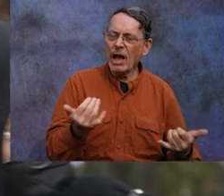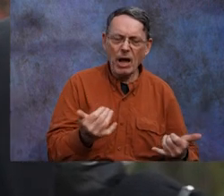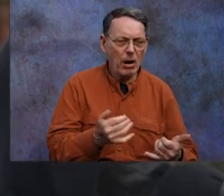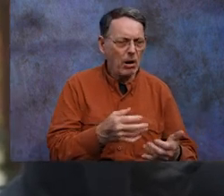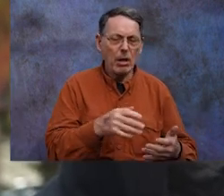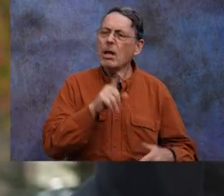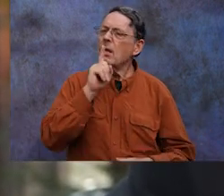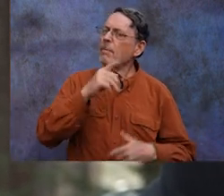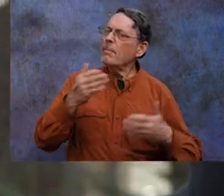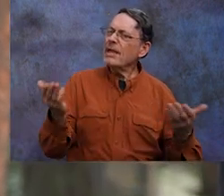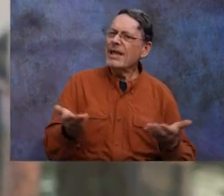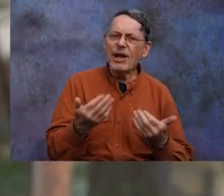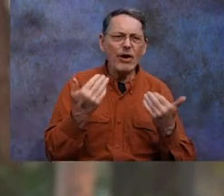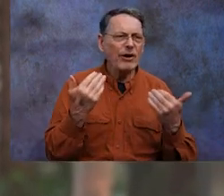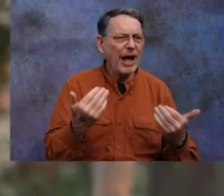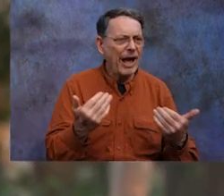be here